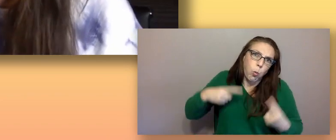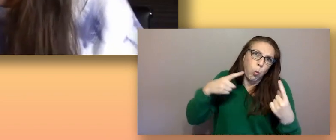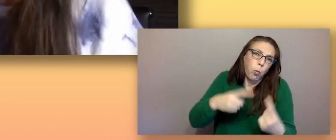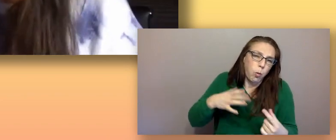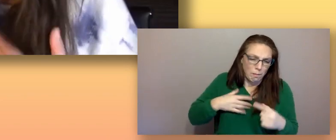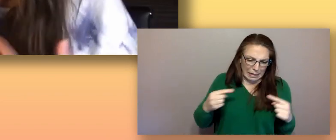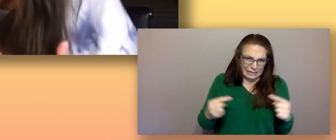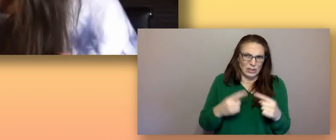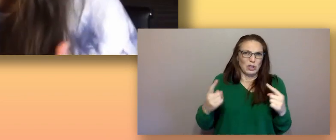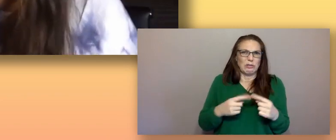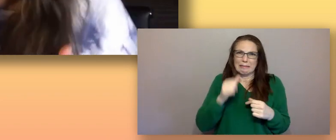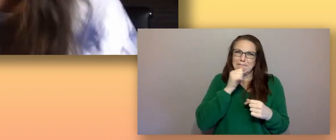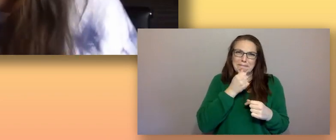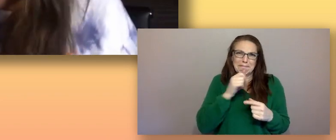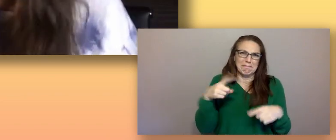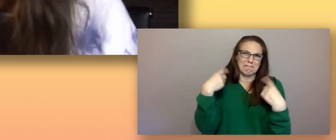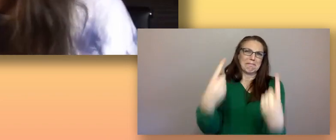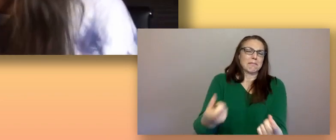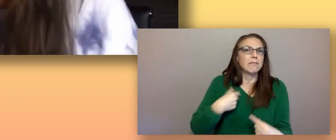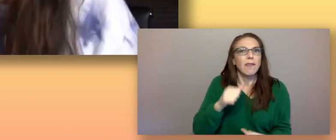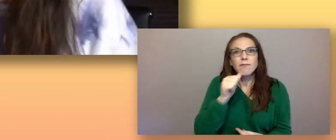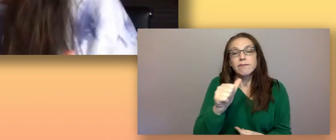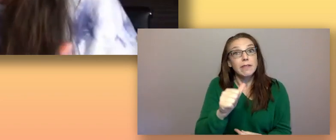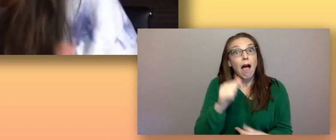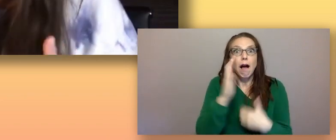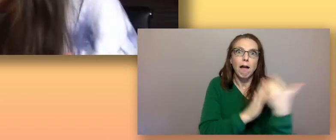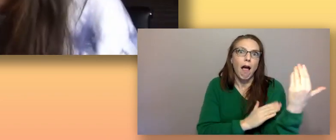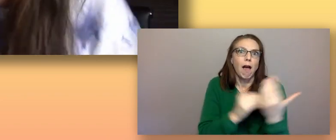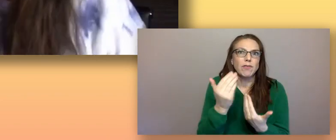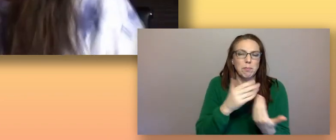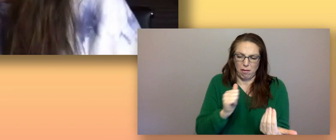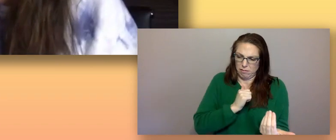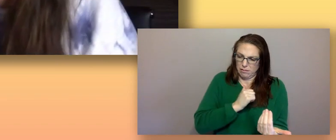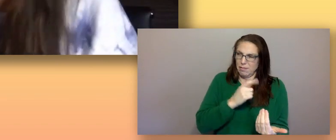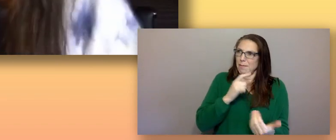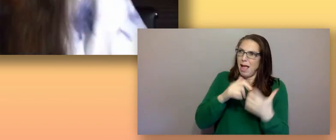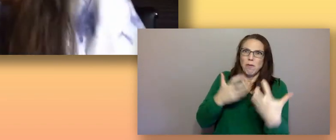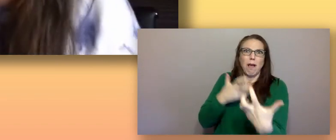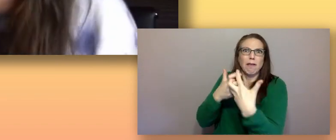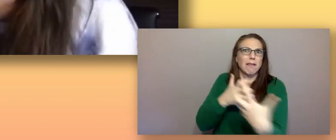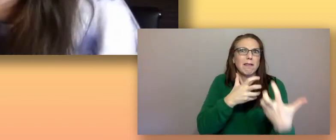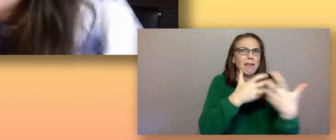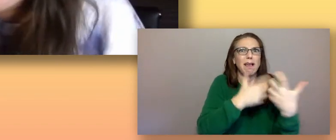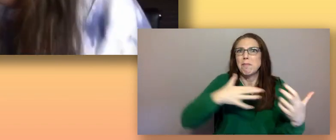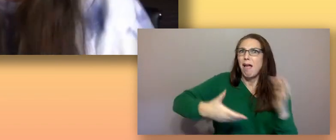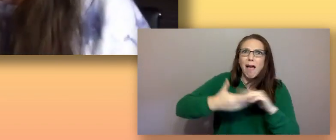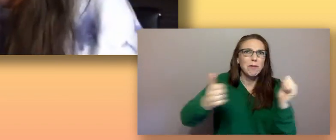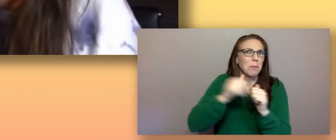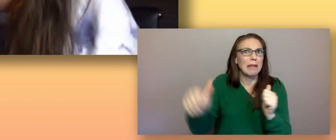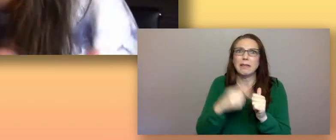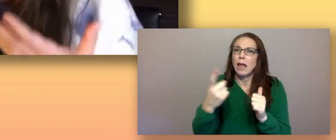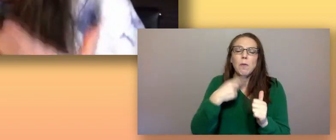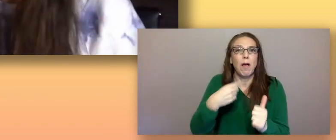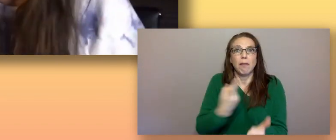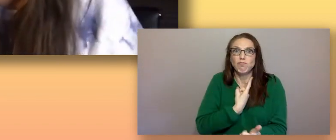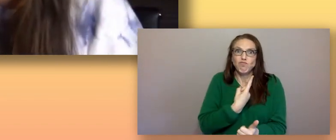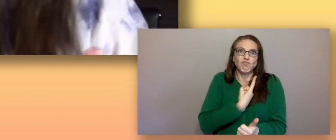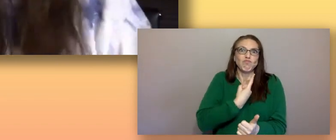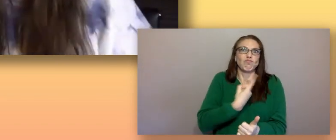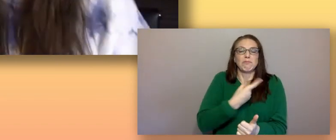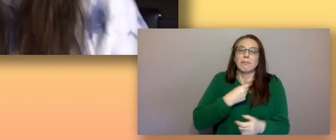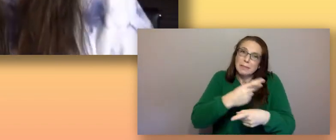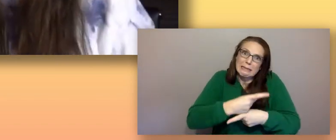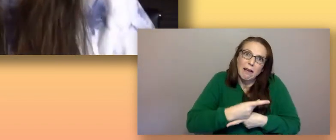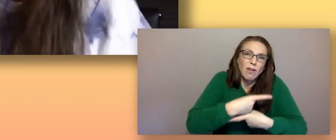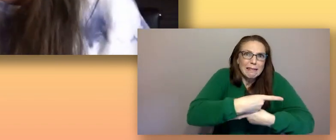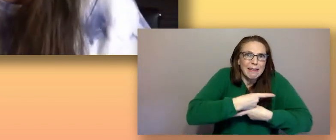my injury. And I was feeling really uncomfortable with myself. Like I couldn't be good for someone else. And so I haven't even hooked up with anyone. And I just need to be really careful with